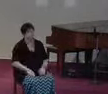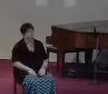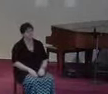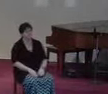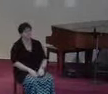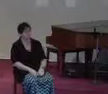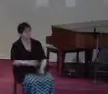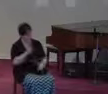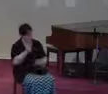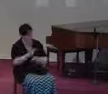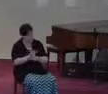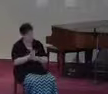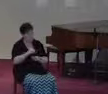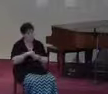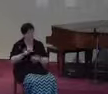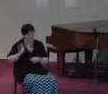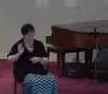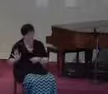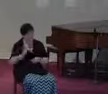Captured his own home.